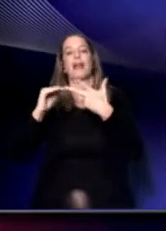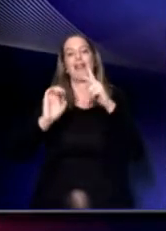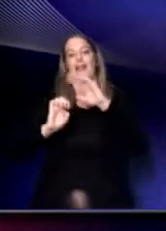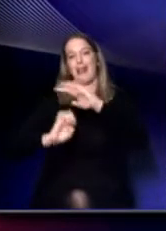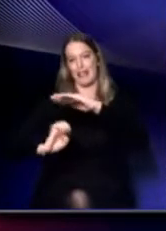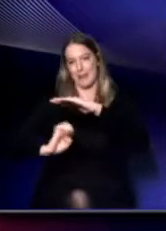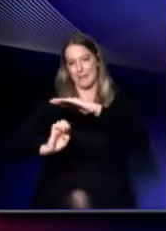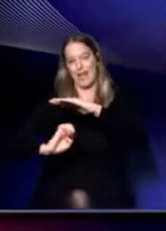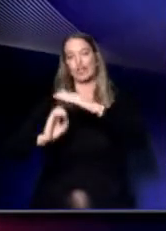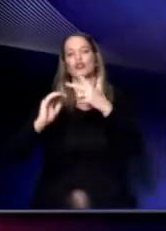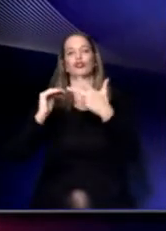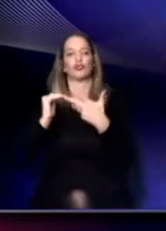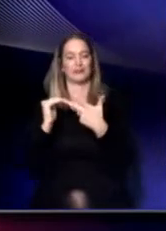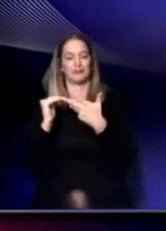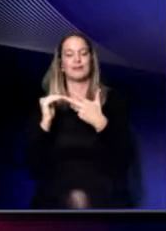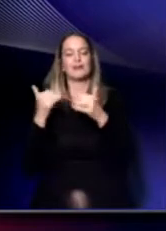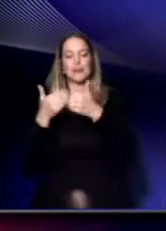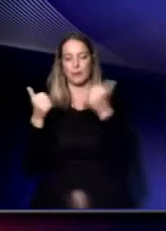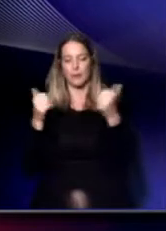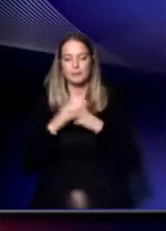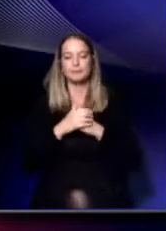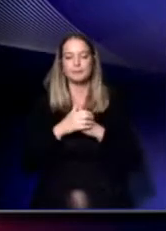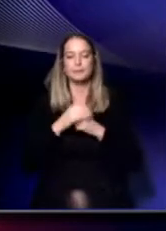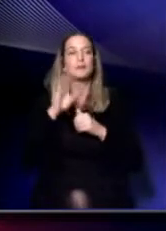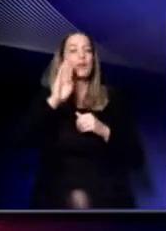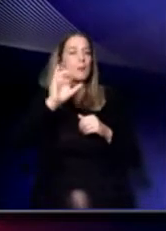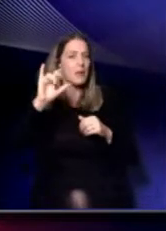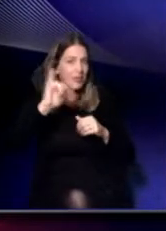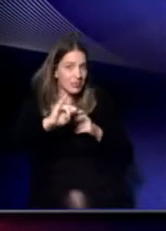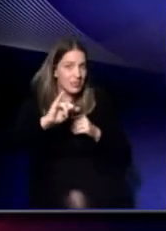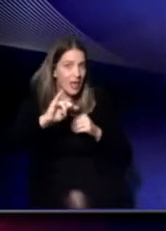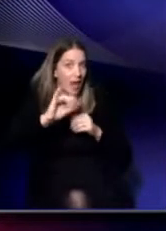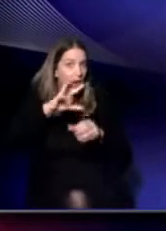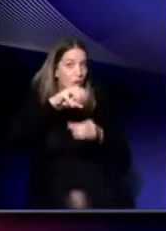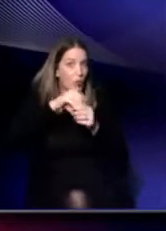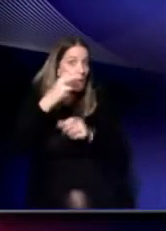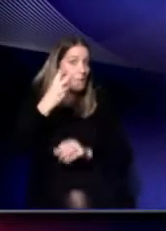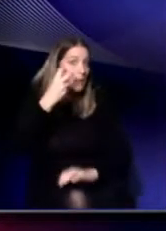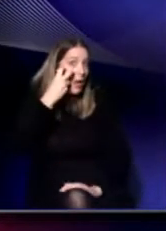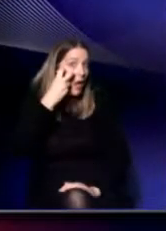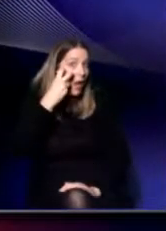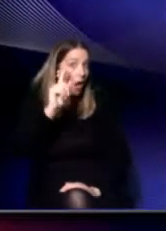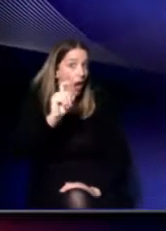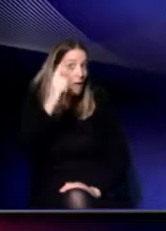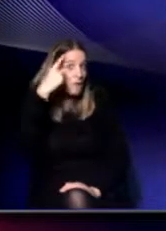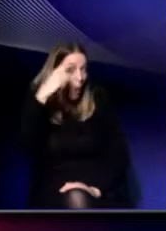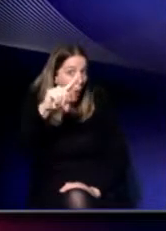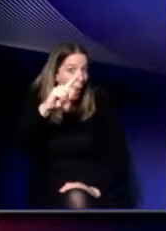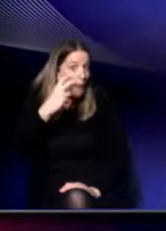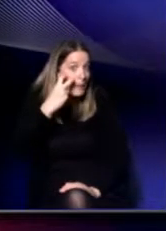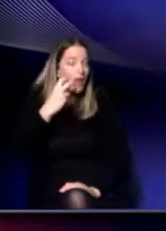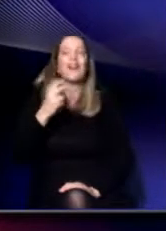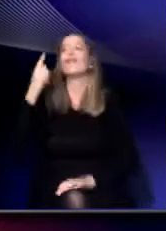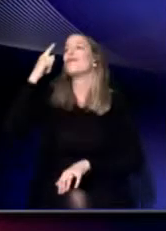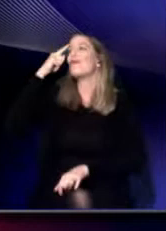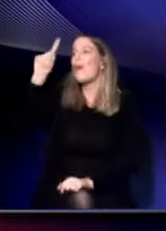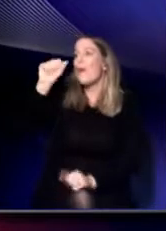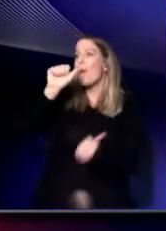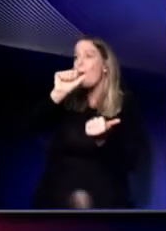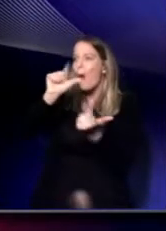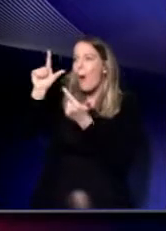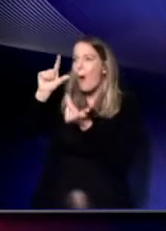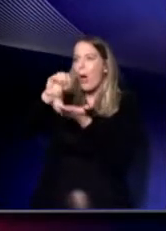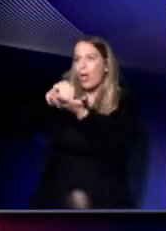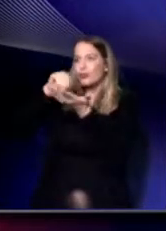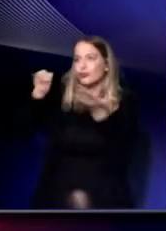school. And that's for the visually impaired? No. For all students. All